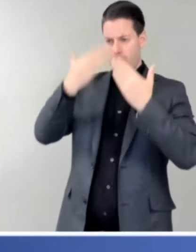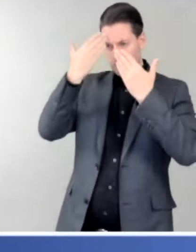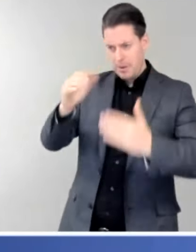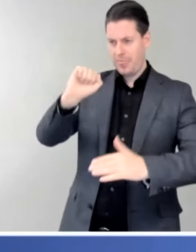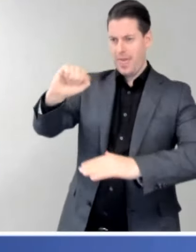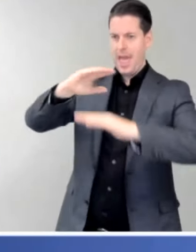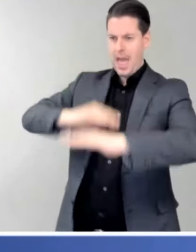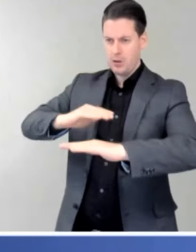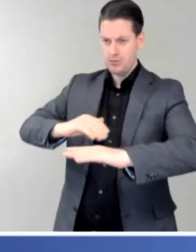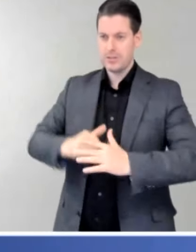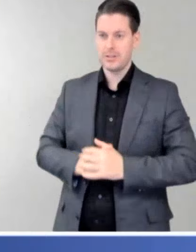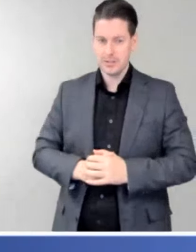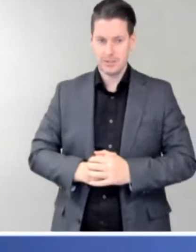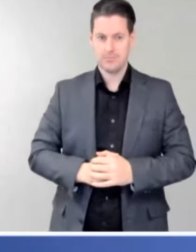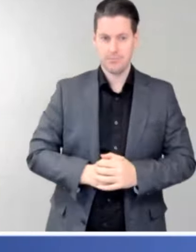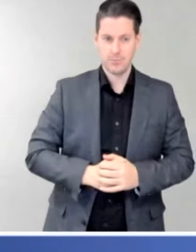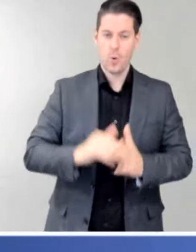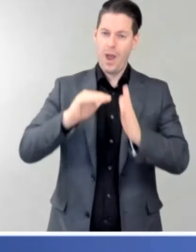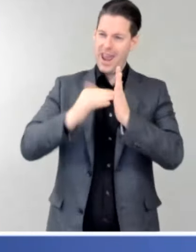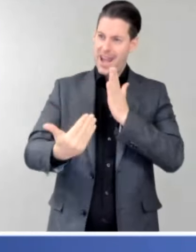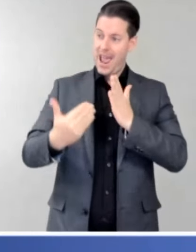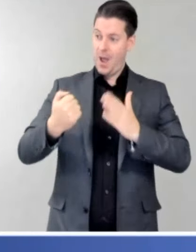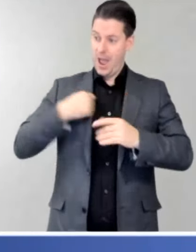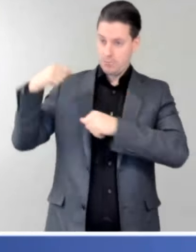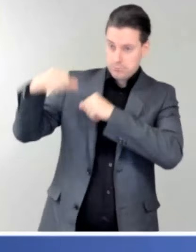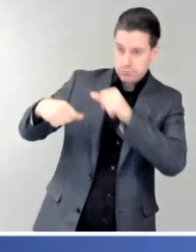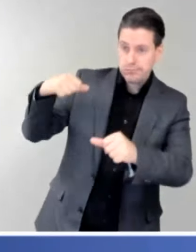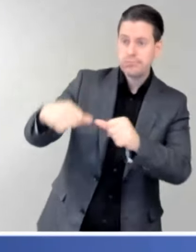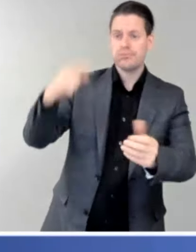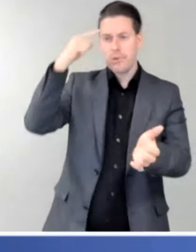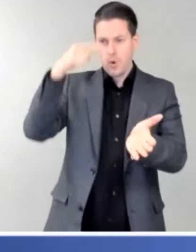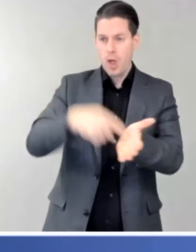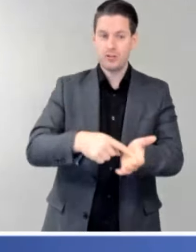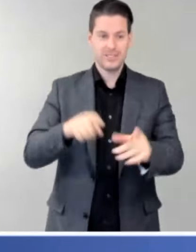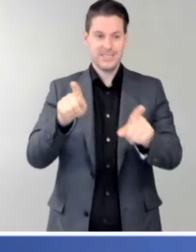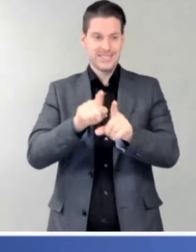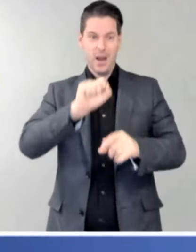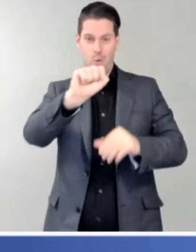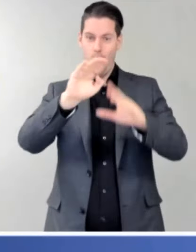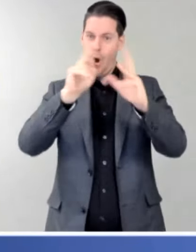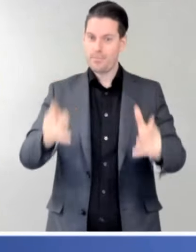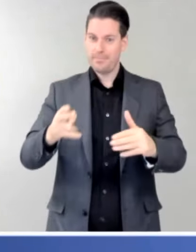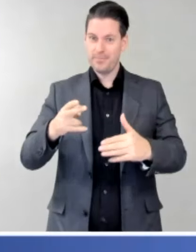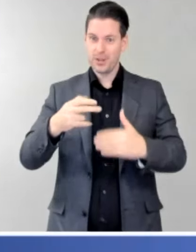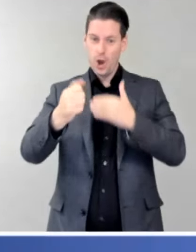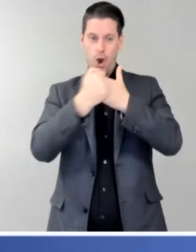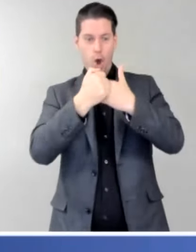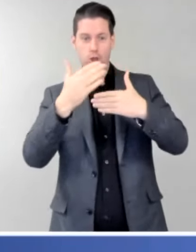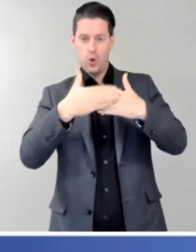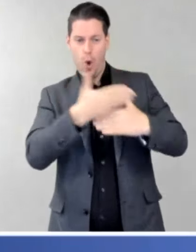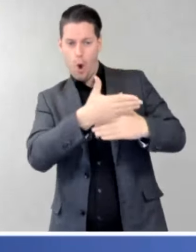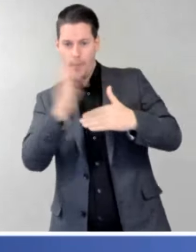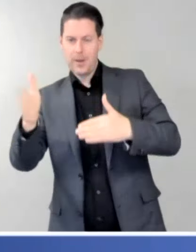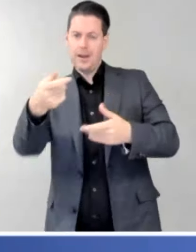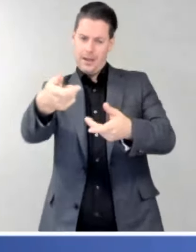is now recognised and respected. I suppose it's not like entering into someone's home unless you're first invited. The Ngunnawal people, as within all Aboriginal people,